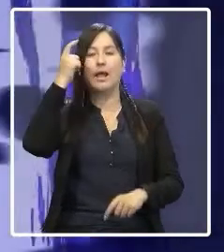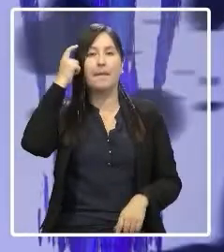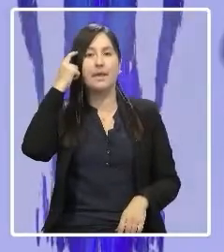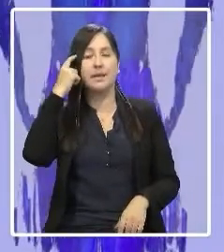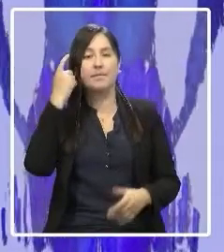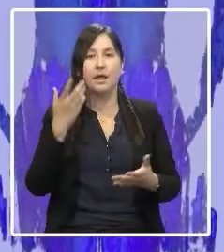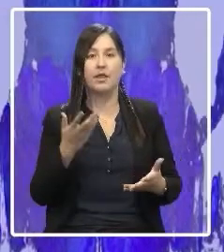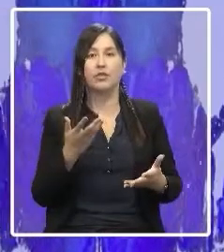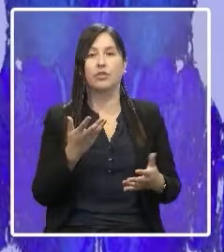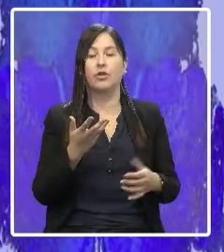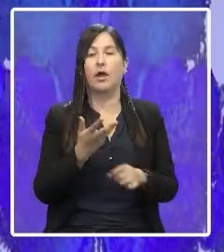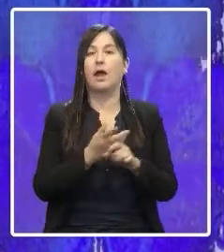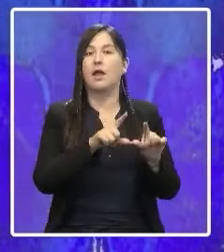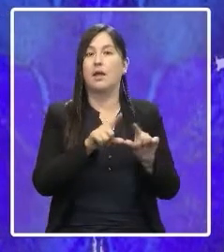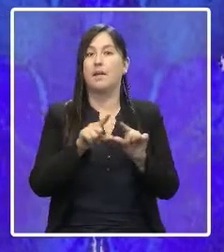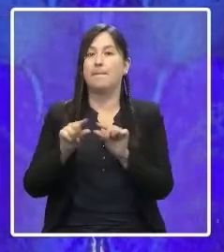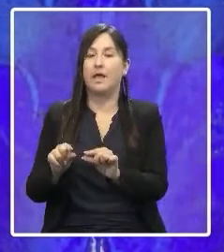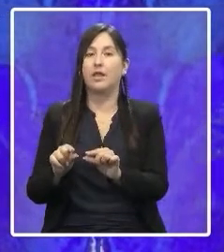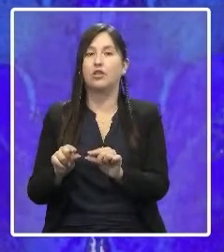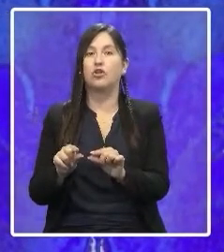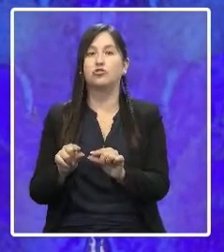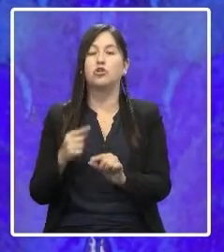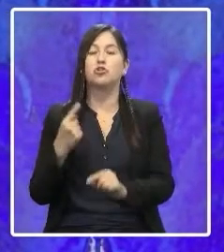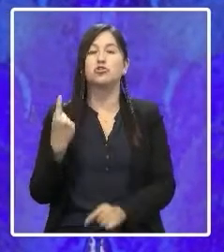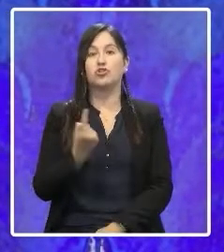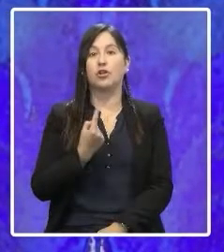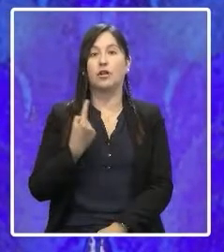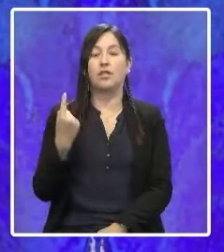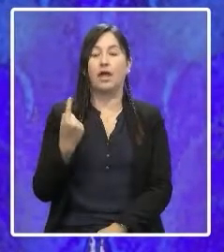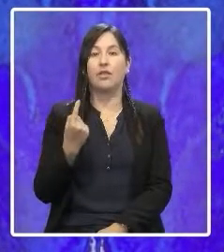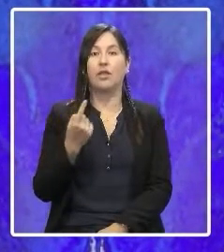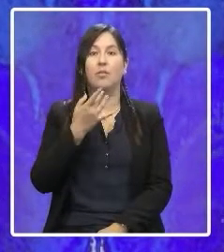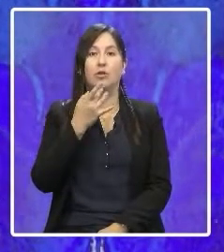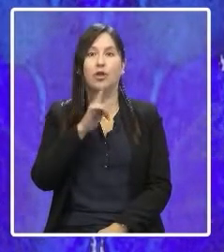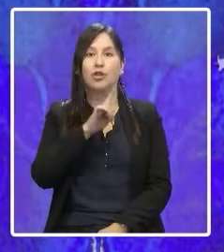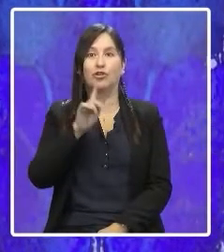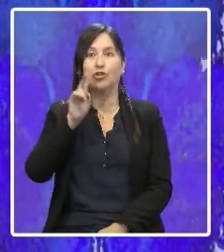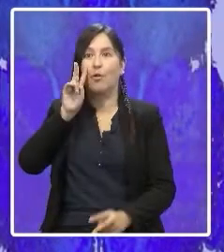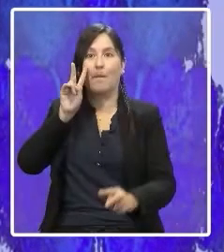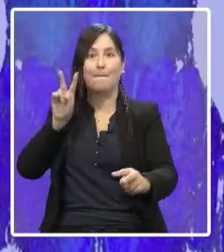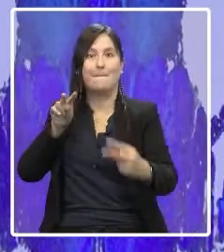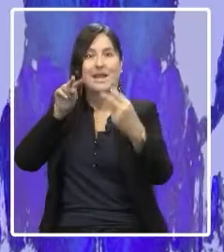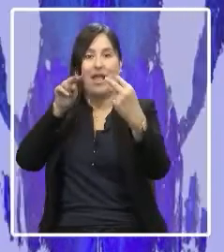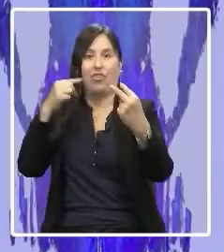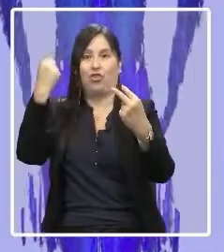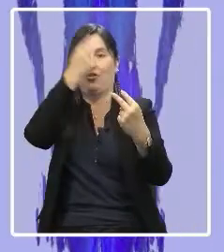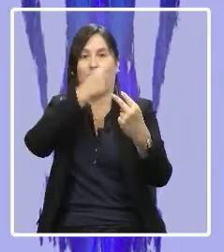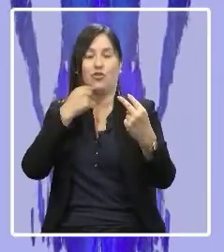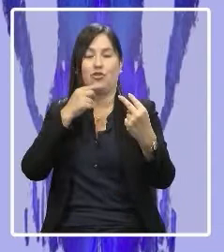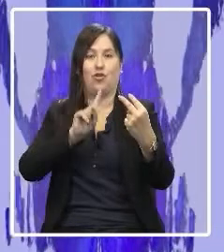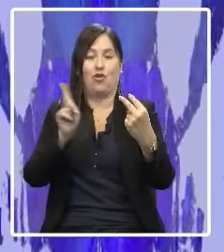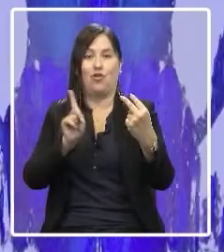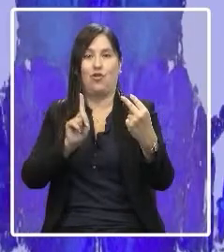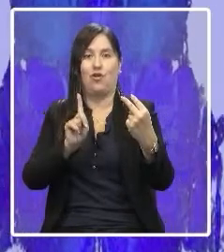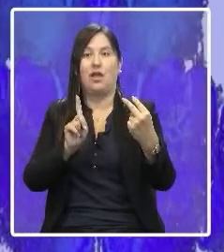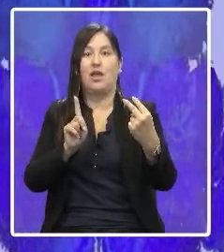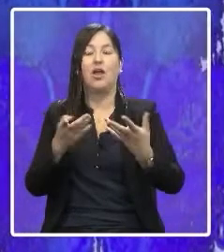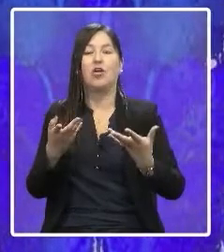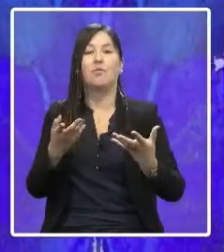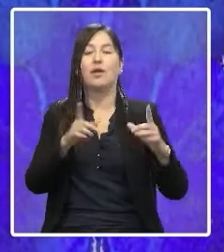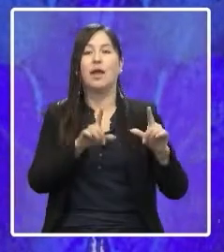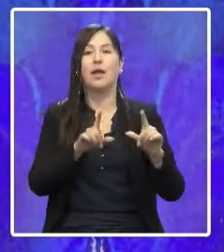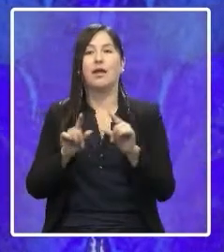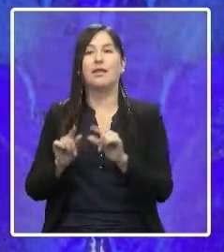words, etc., means that people become disinhibited. And also what we've seen over the last 2 decades is that the